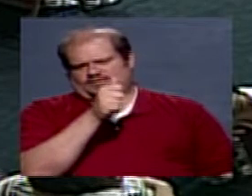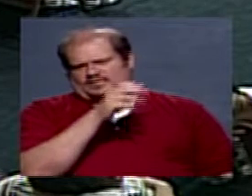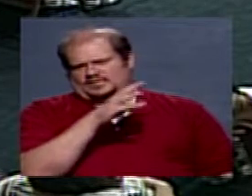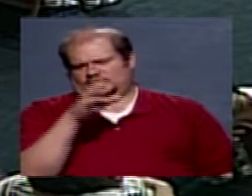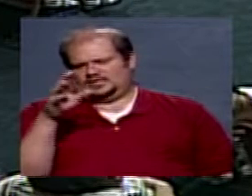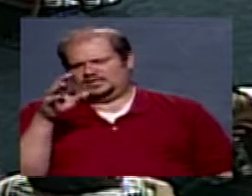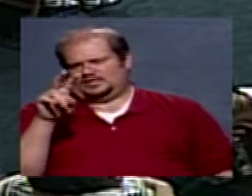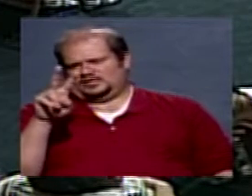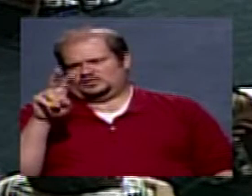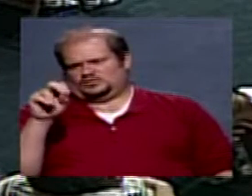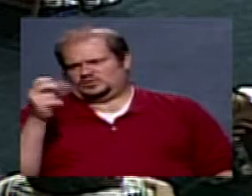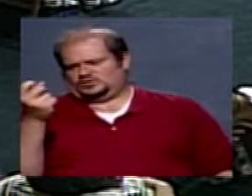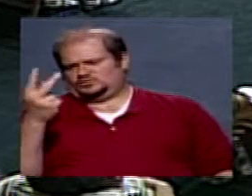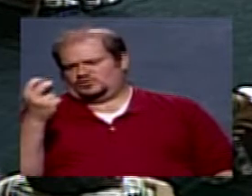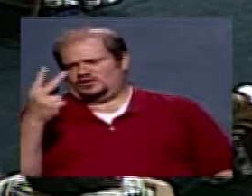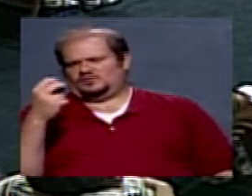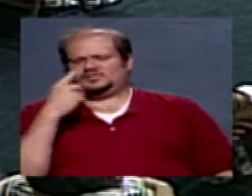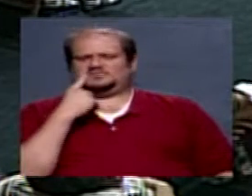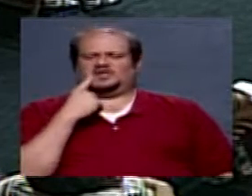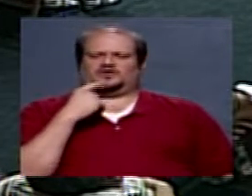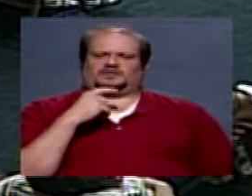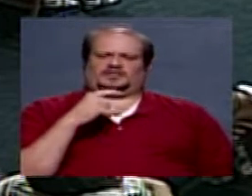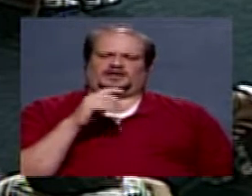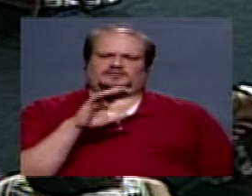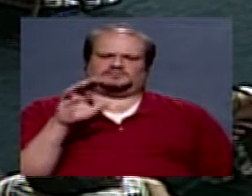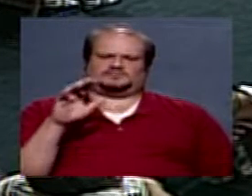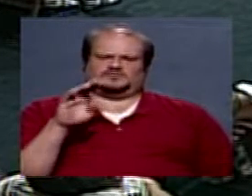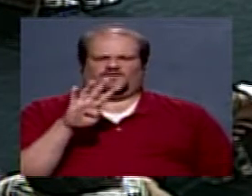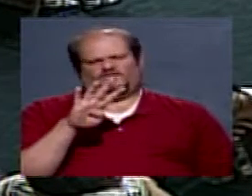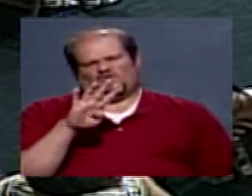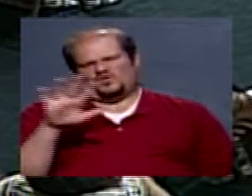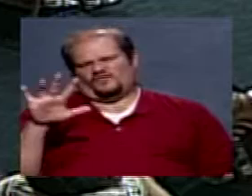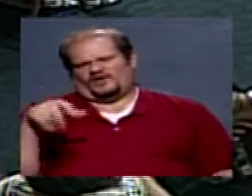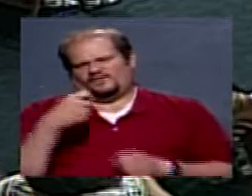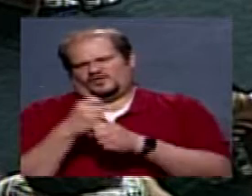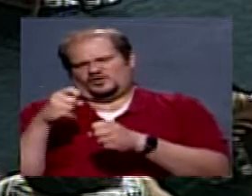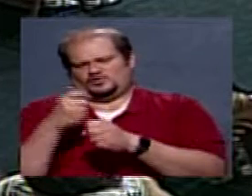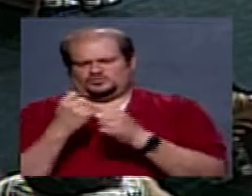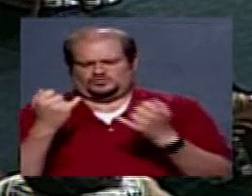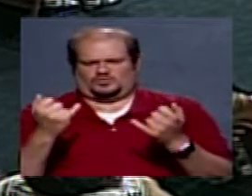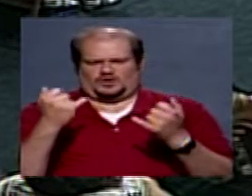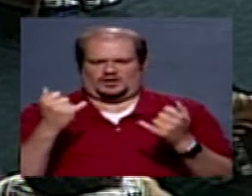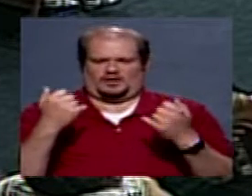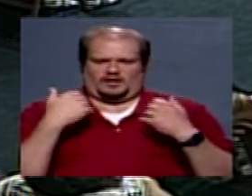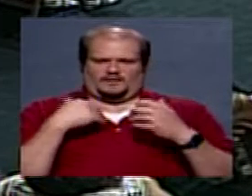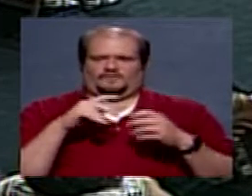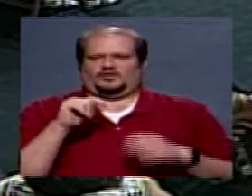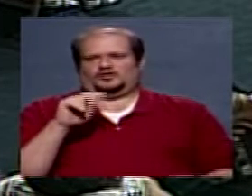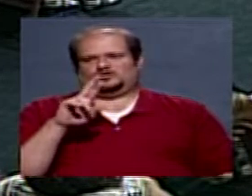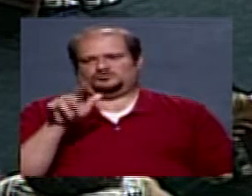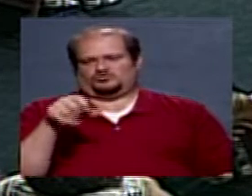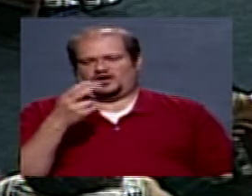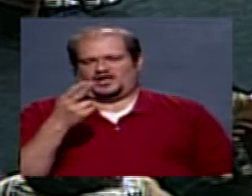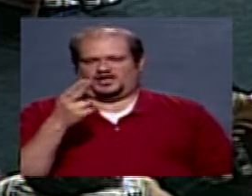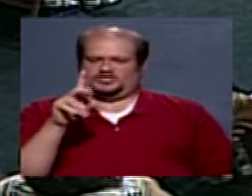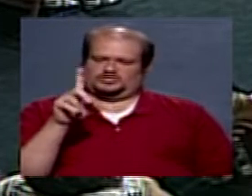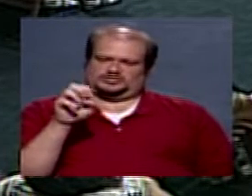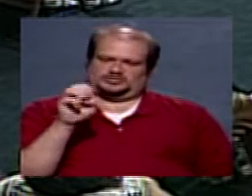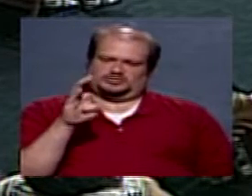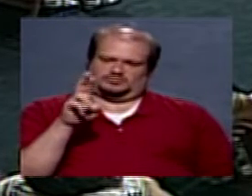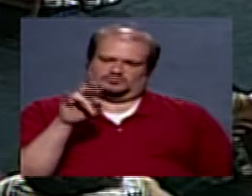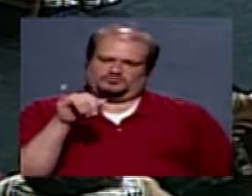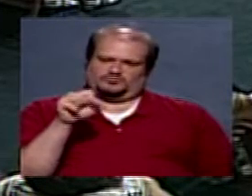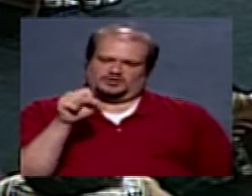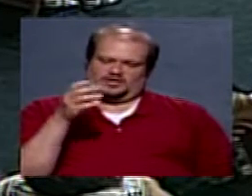and 2012. Okay. So 4 or 5 years. Okay. And right now, it's got a lot of trash and debris Sure. on it